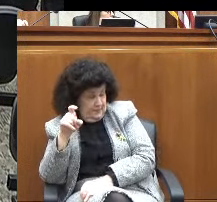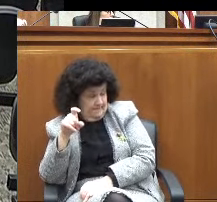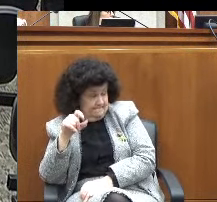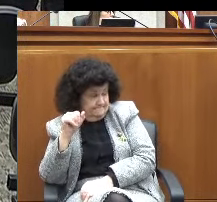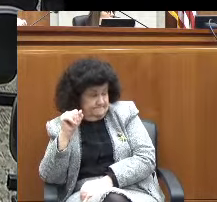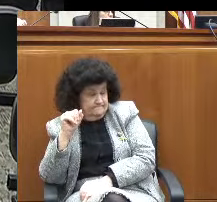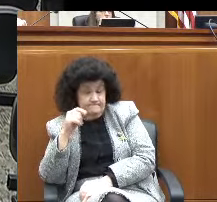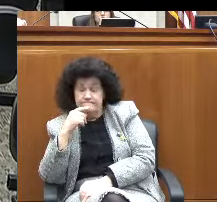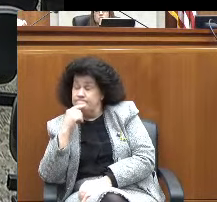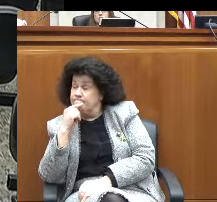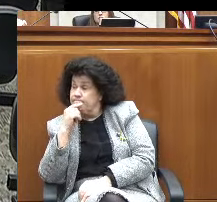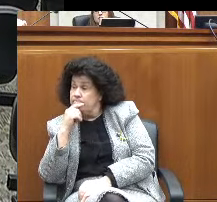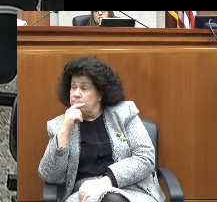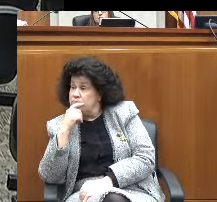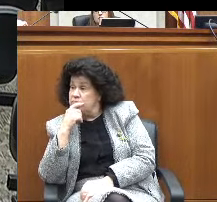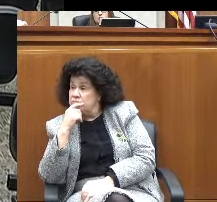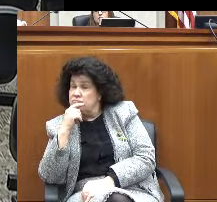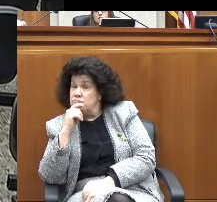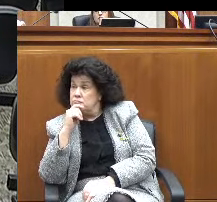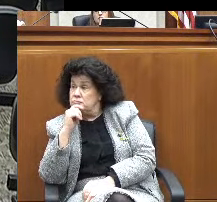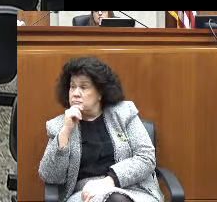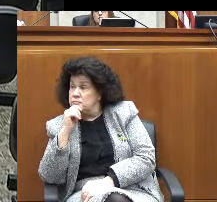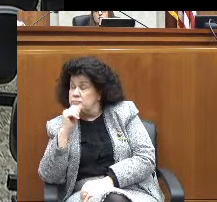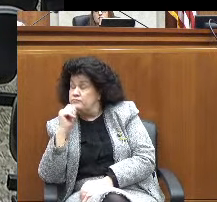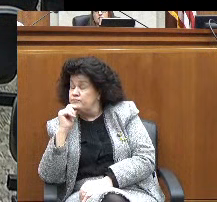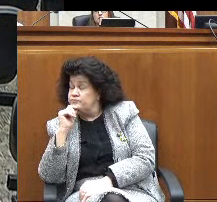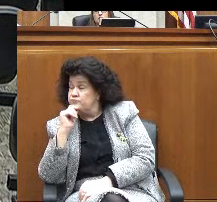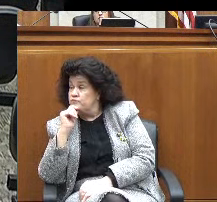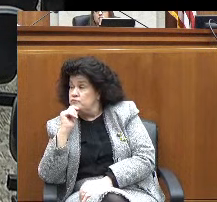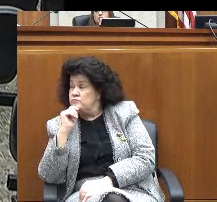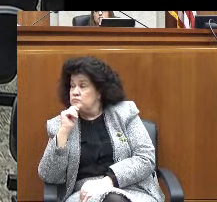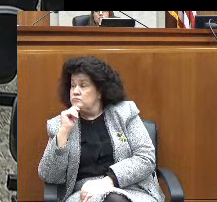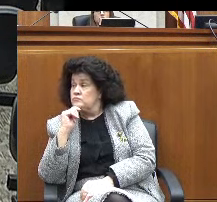And do you want to come up and speak to that question?